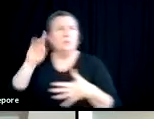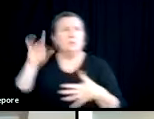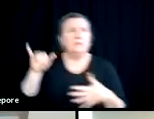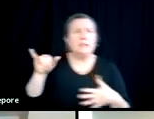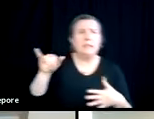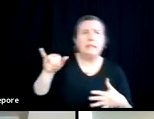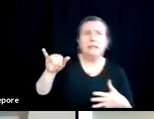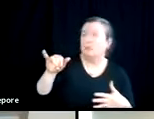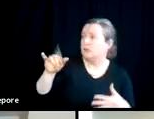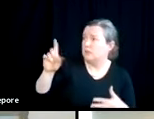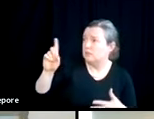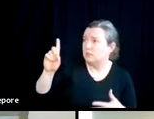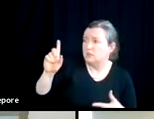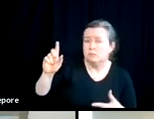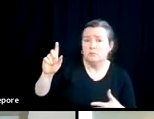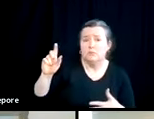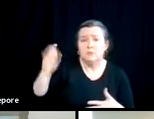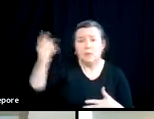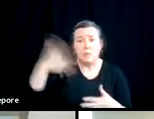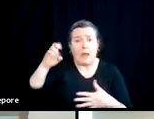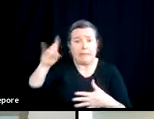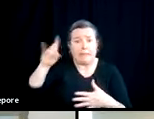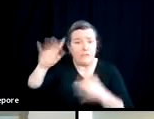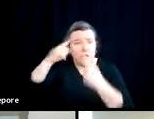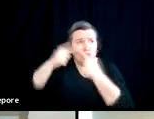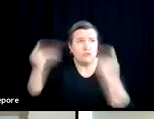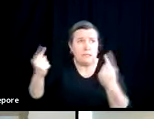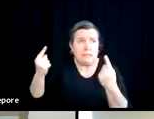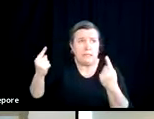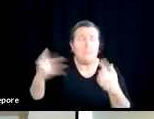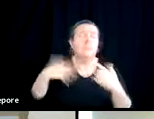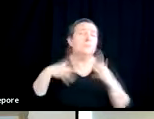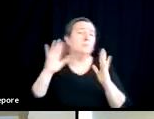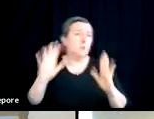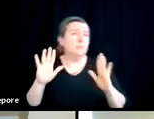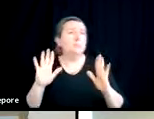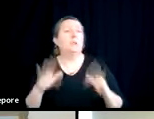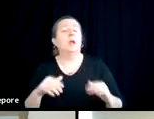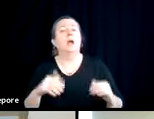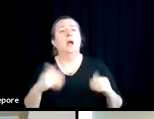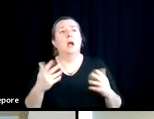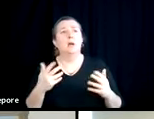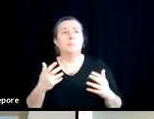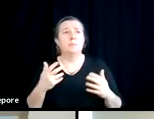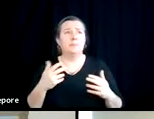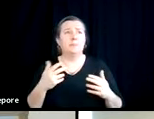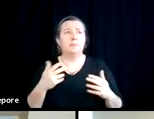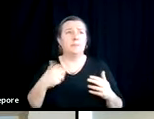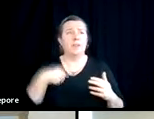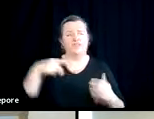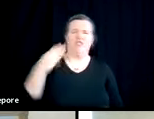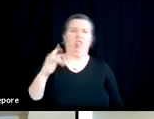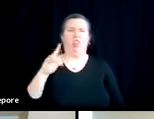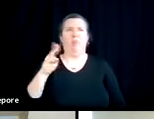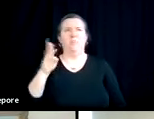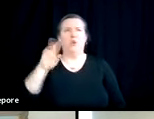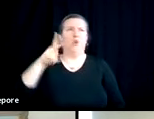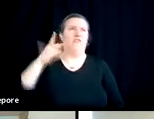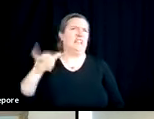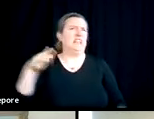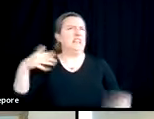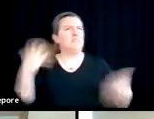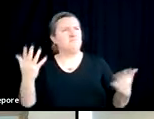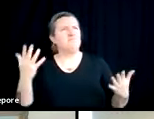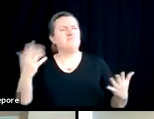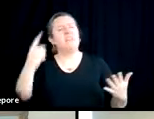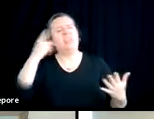in. That's me, Phil Murphy, just saying, listen, let's go to a time that's not that far from